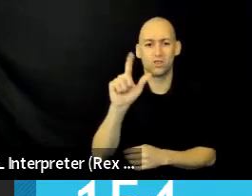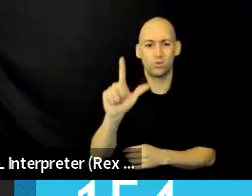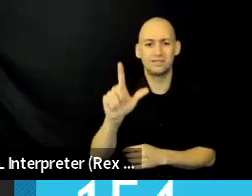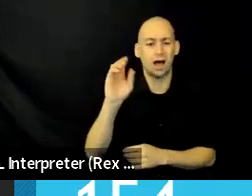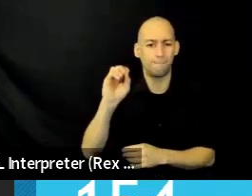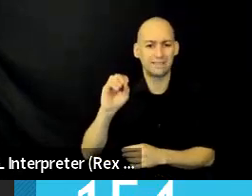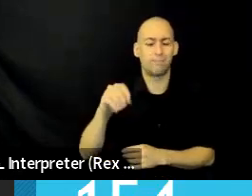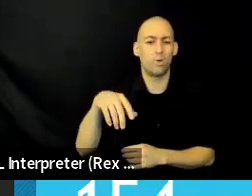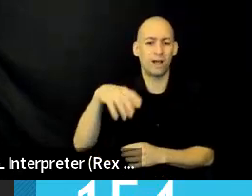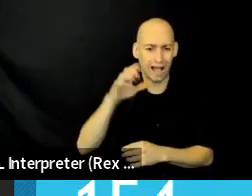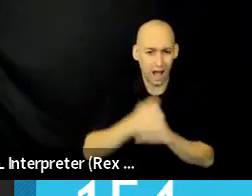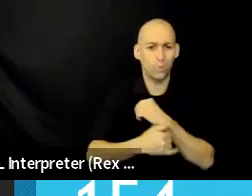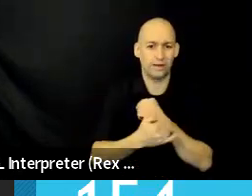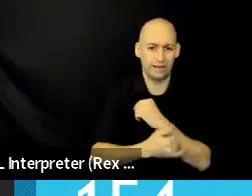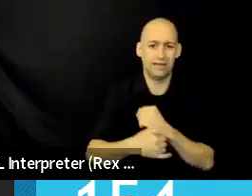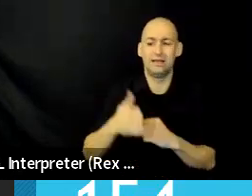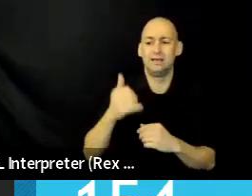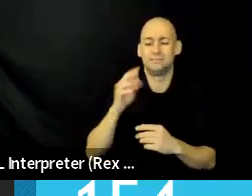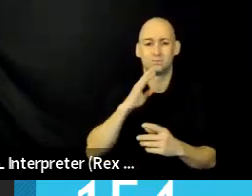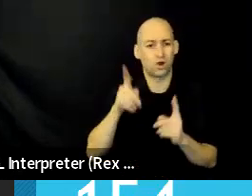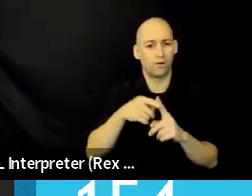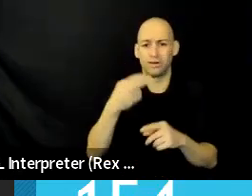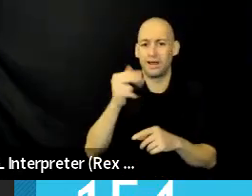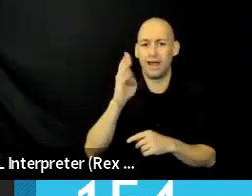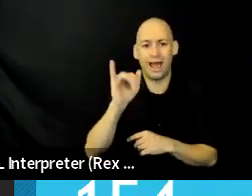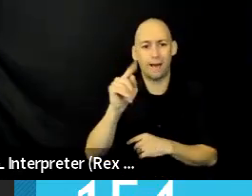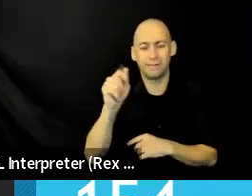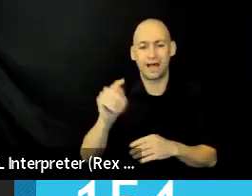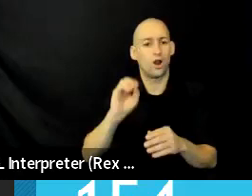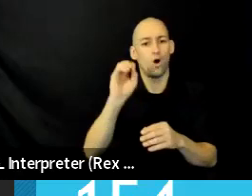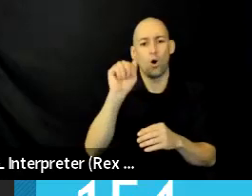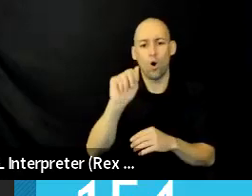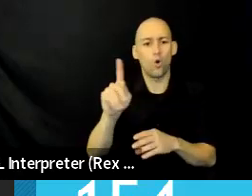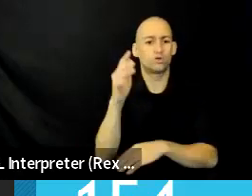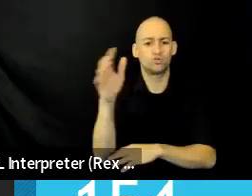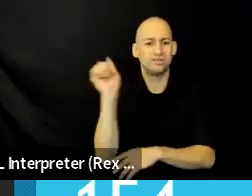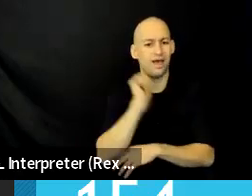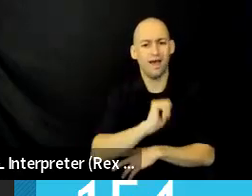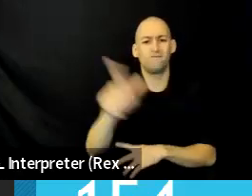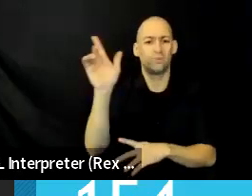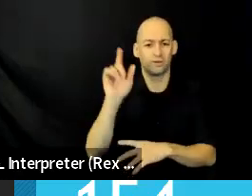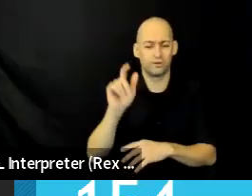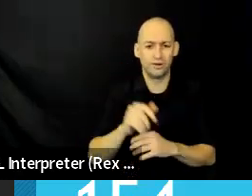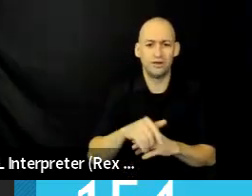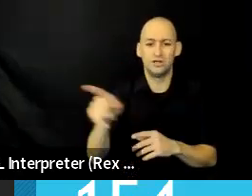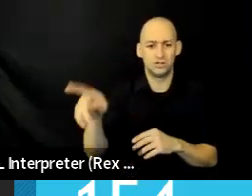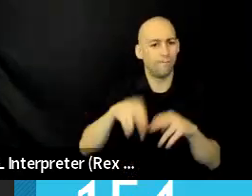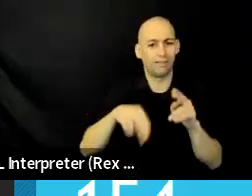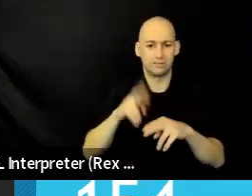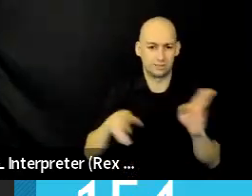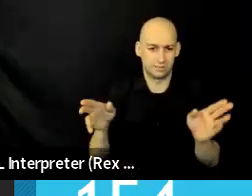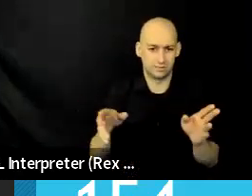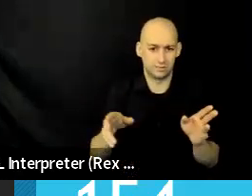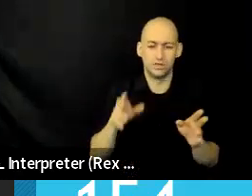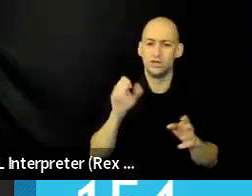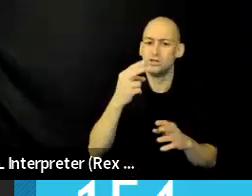is riparian habitat everywhere. There are oak trees everywhere, and she builds. She